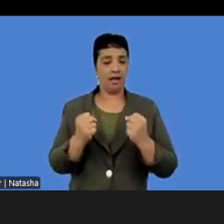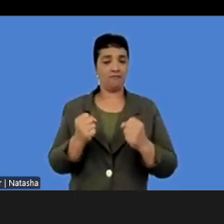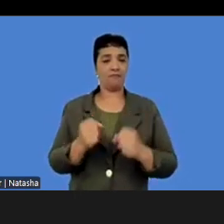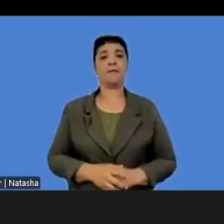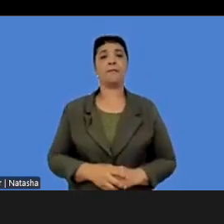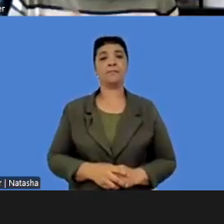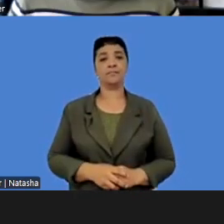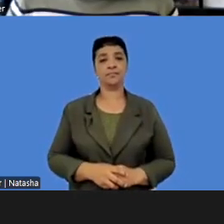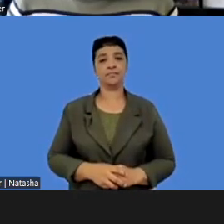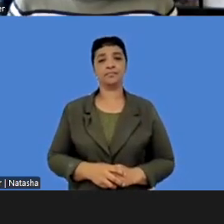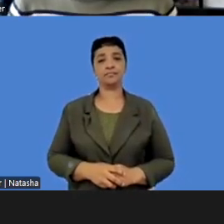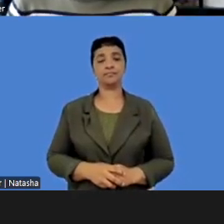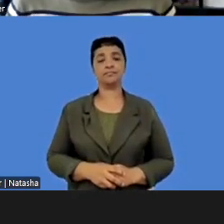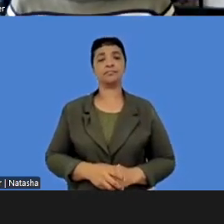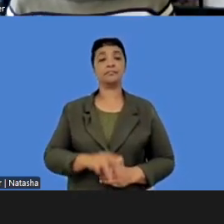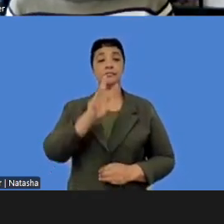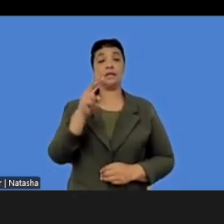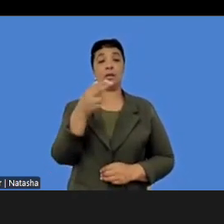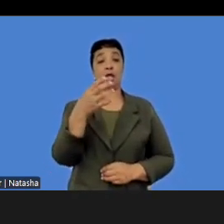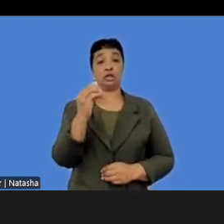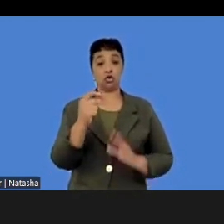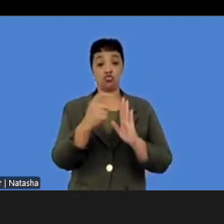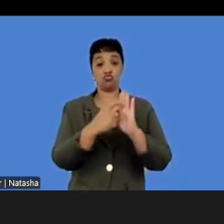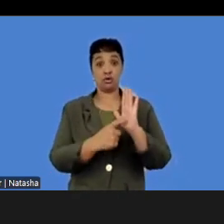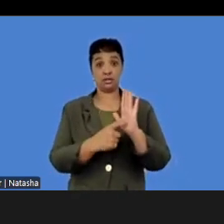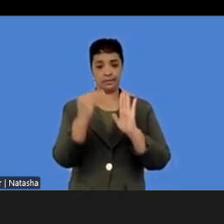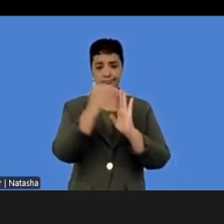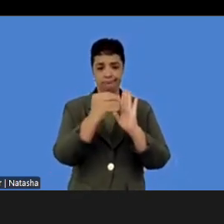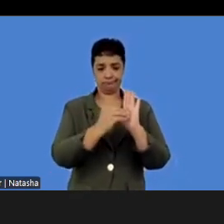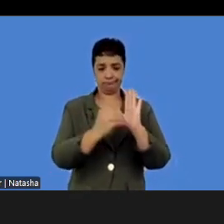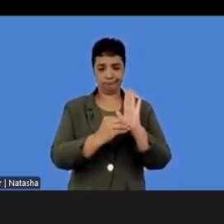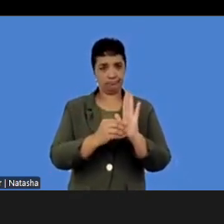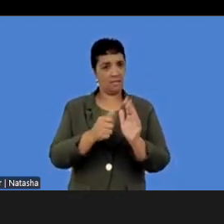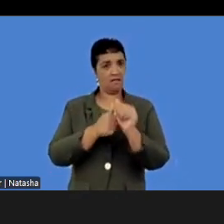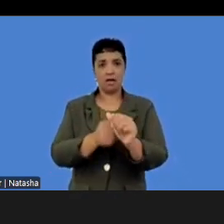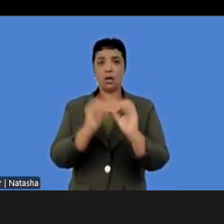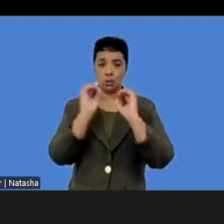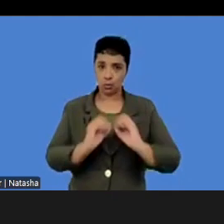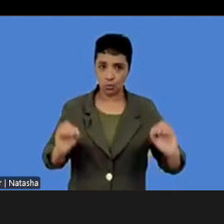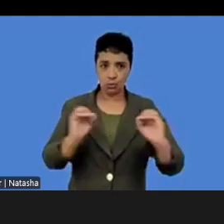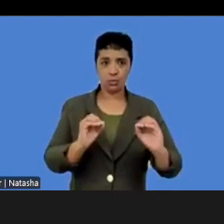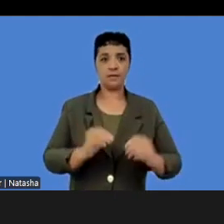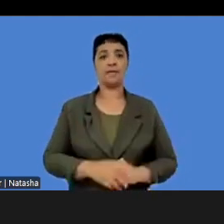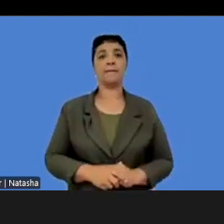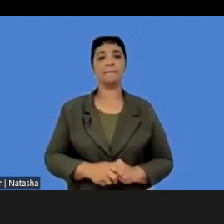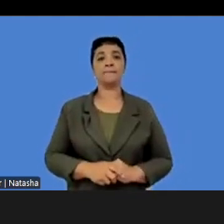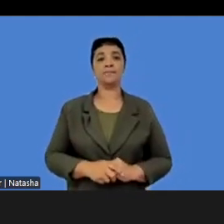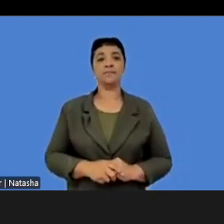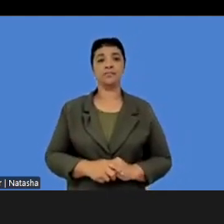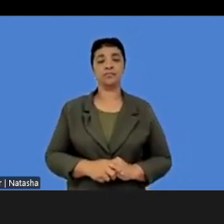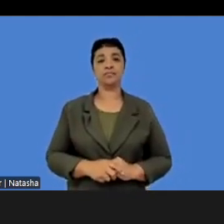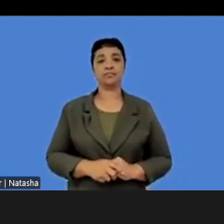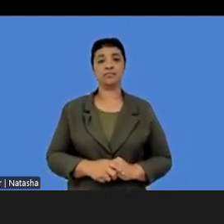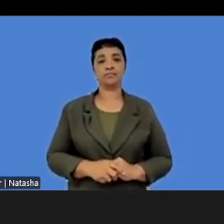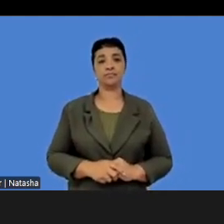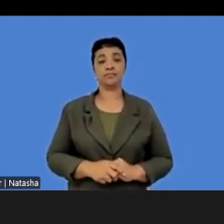The WHO principles that were not followed in Gauteng. So these are the principles that the